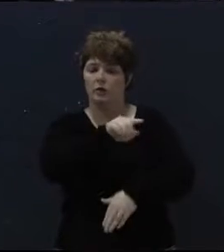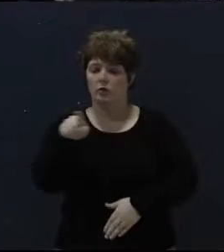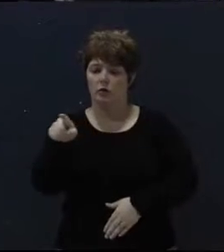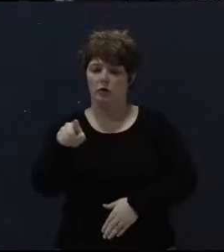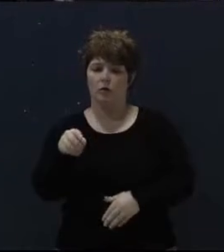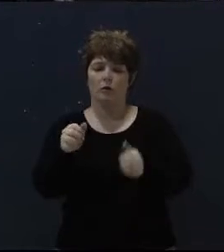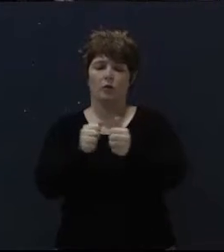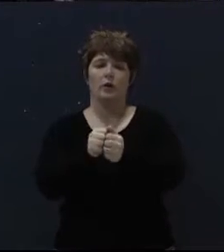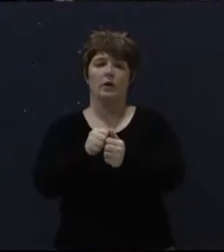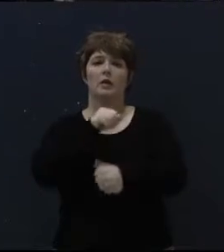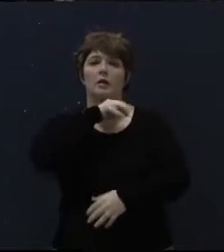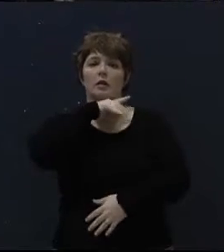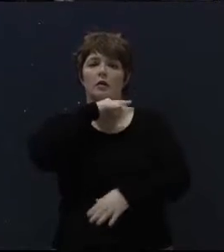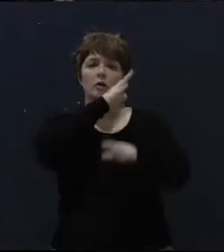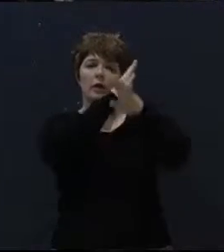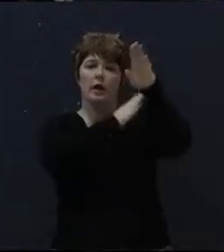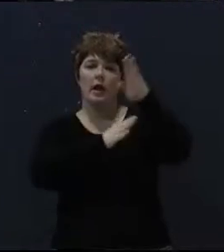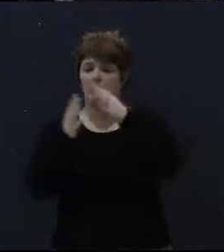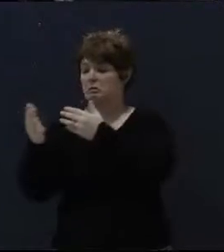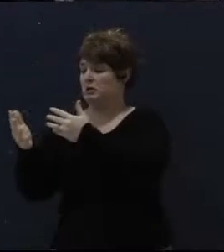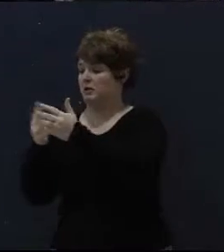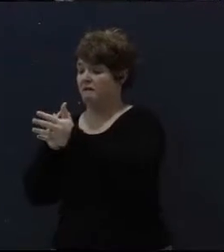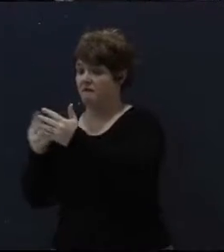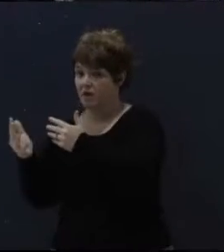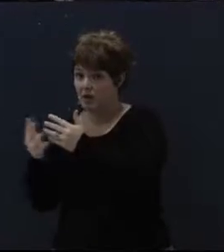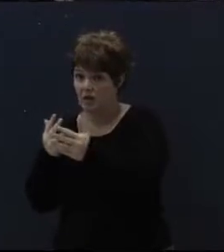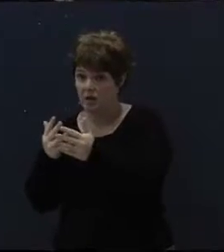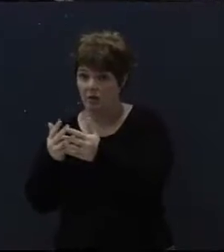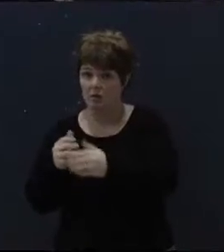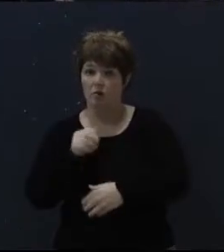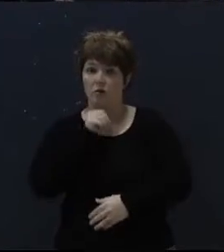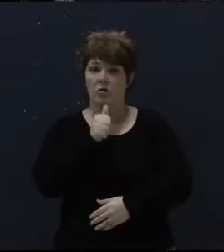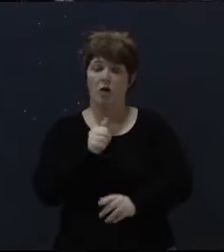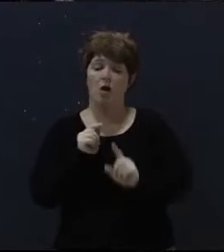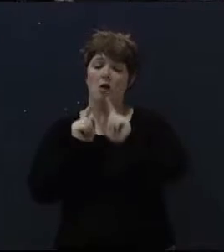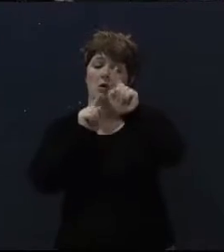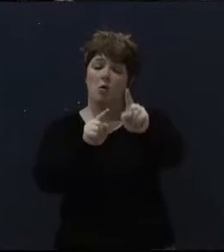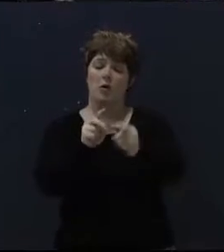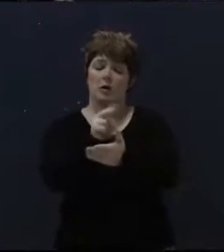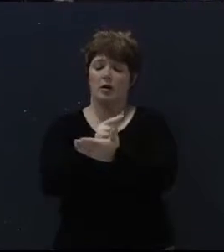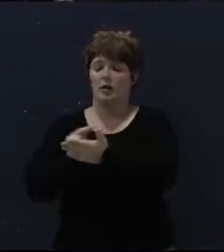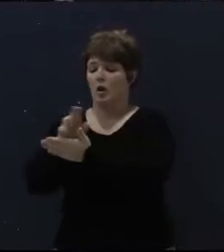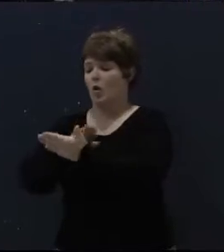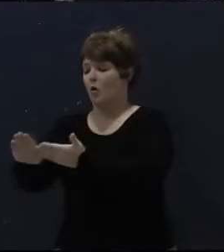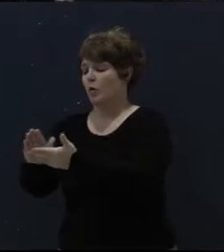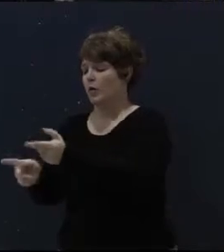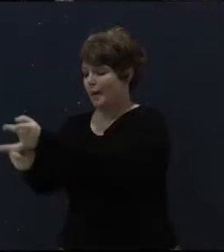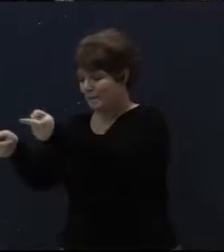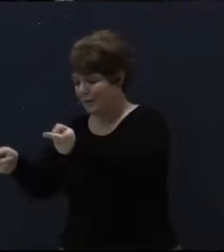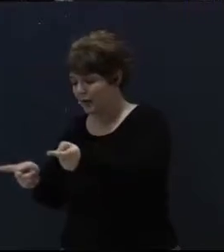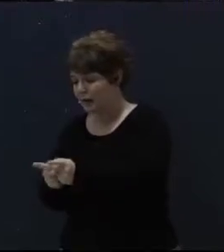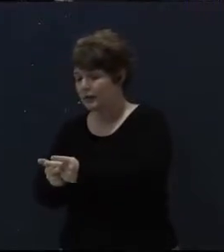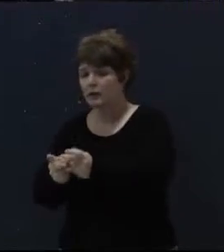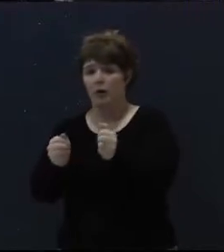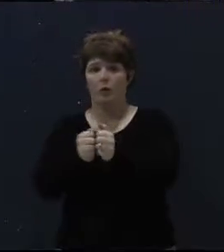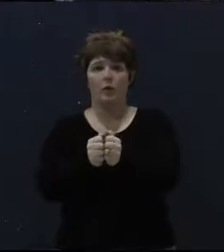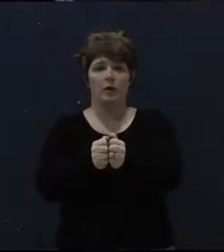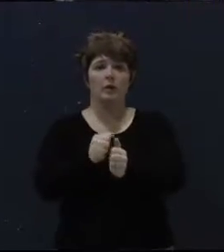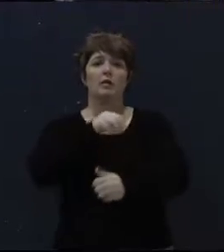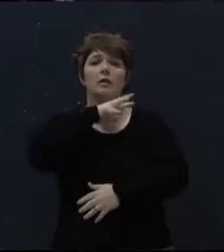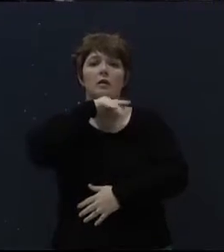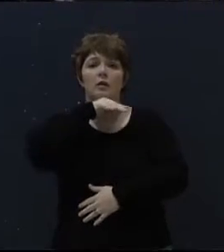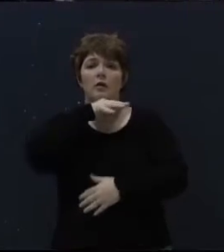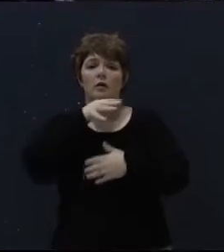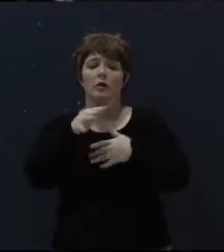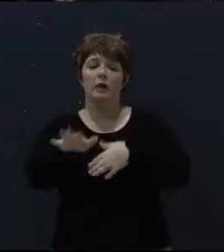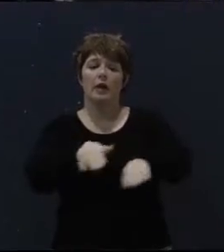a dirty hands and dirty feet. You're not getting in the holy place with dirty hands and dirty feet. If your